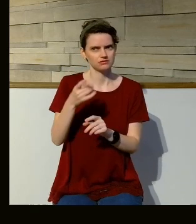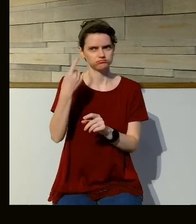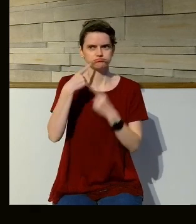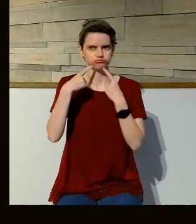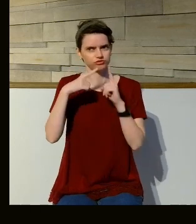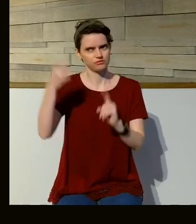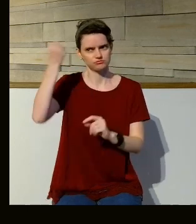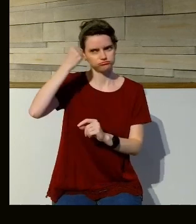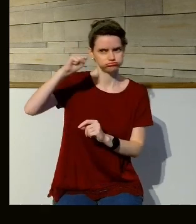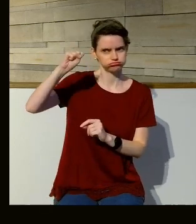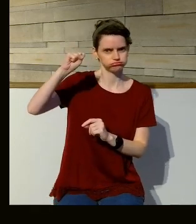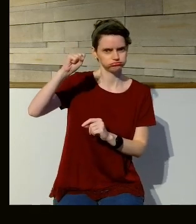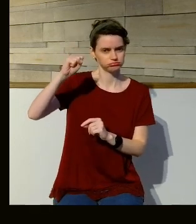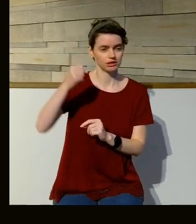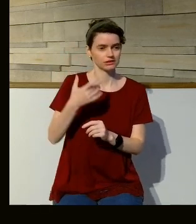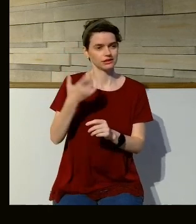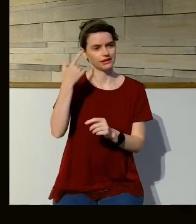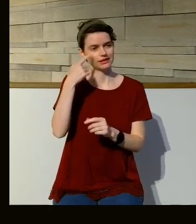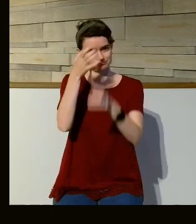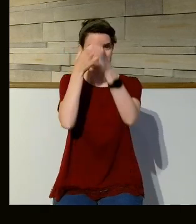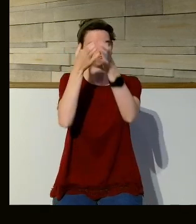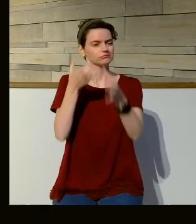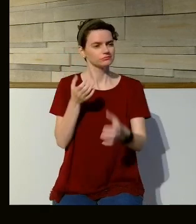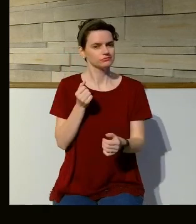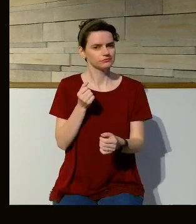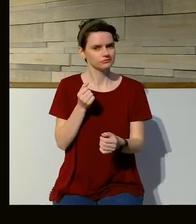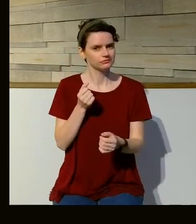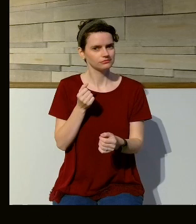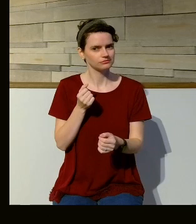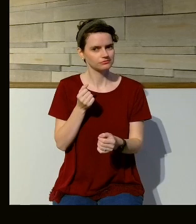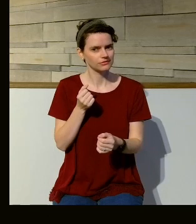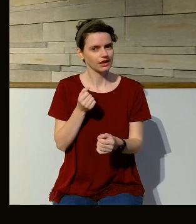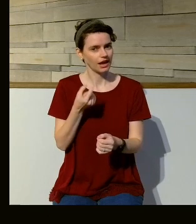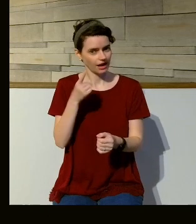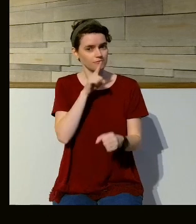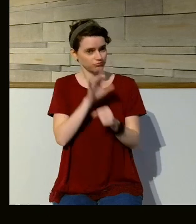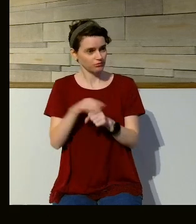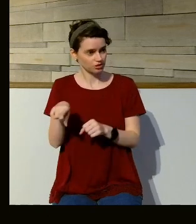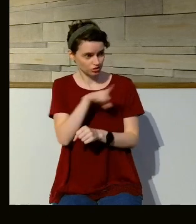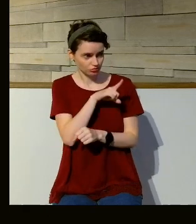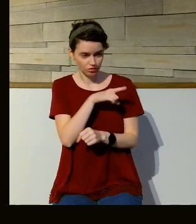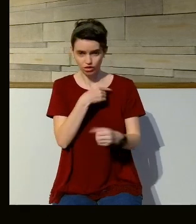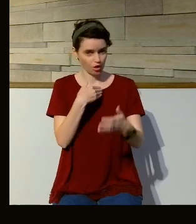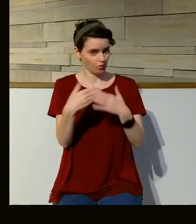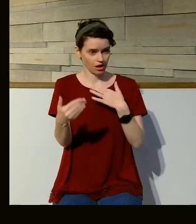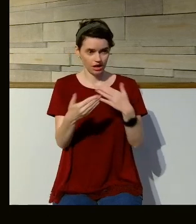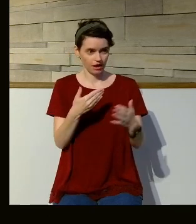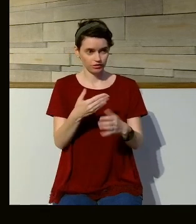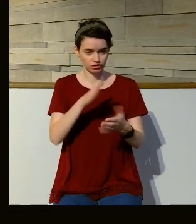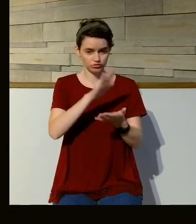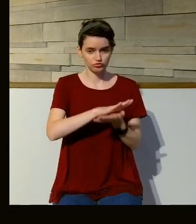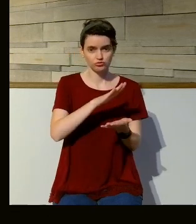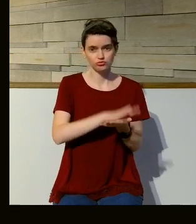intellectual, at least he thinks he is, and I guarantee you that whatever